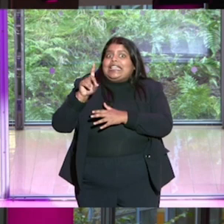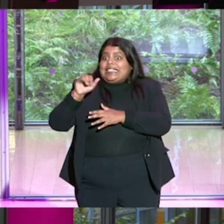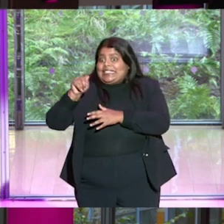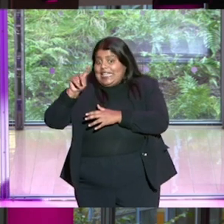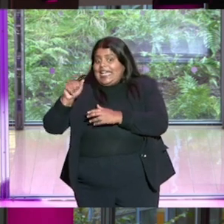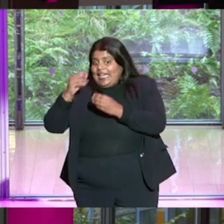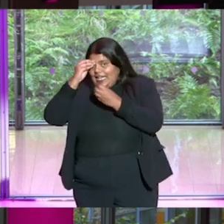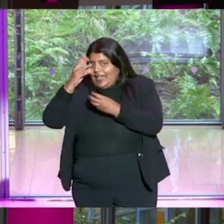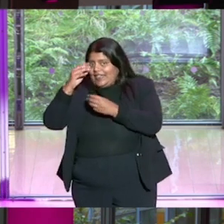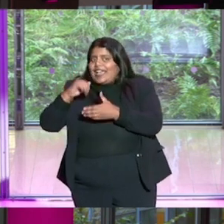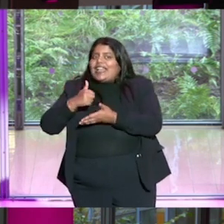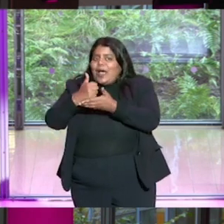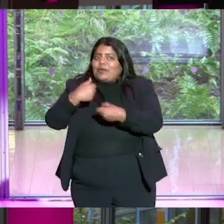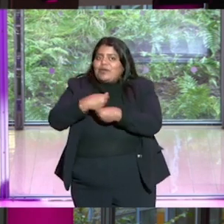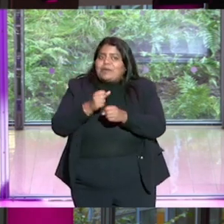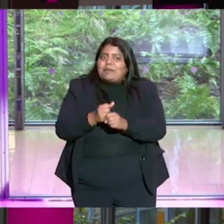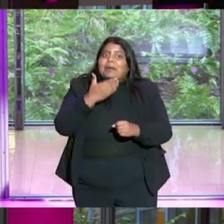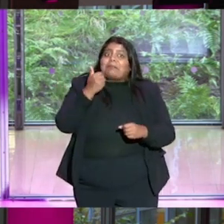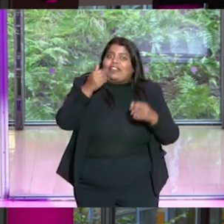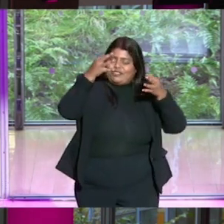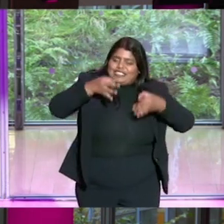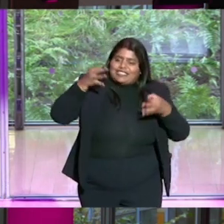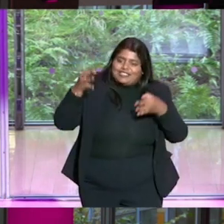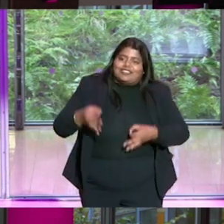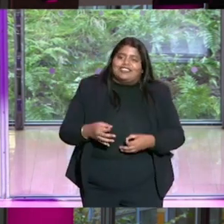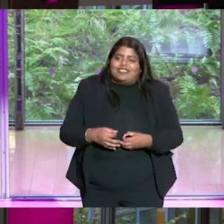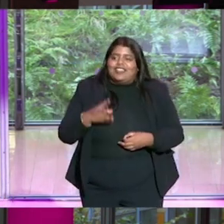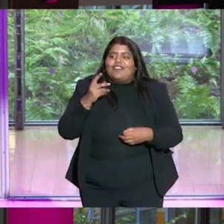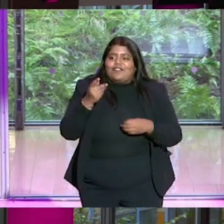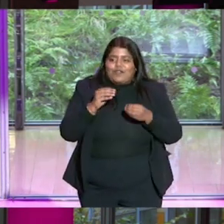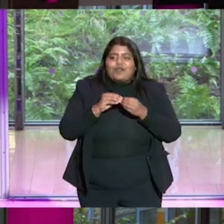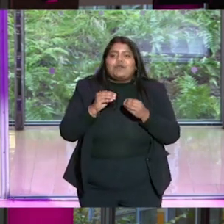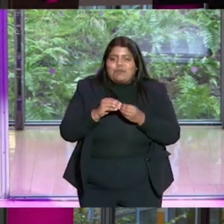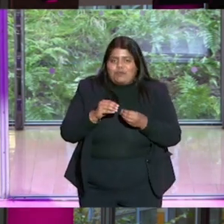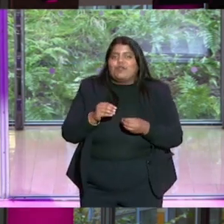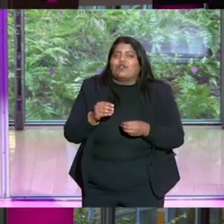decisions. Just a couple more examples.